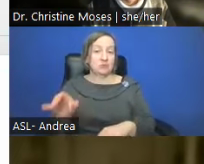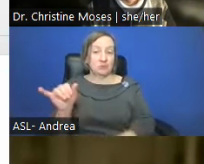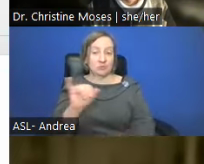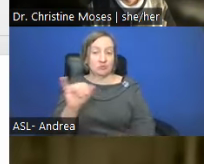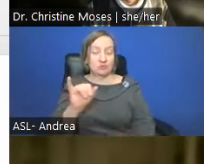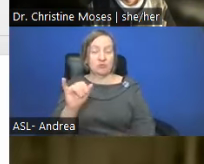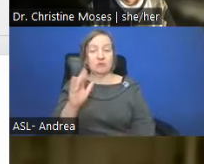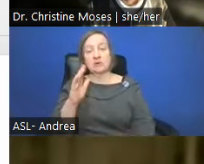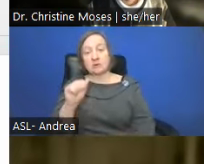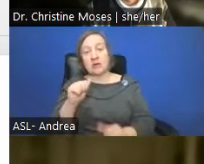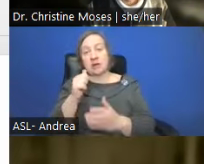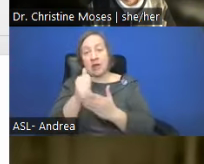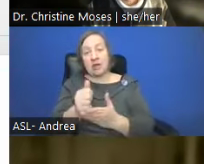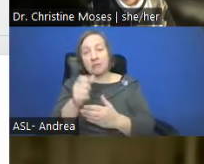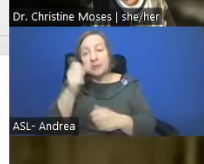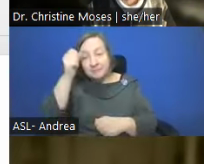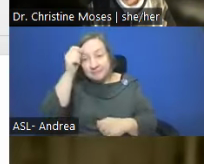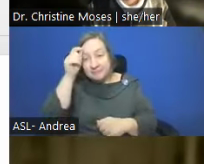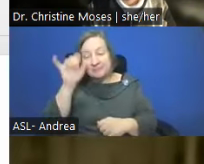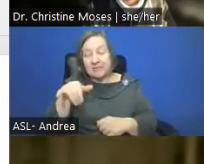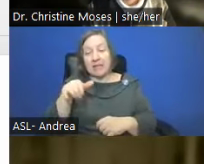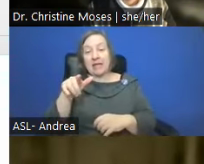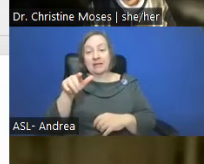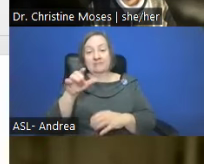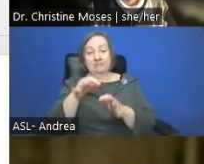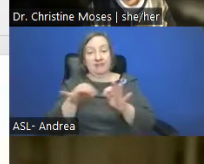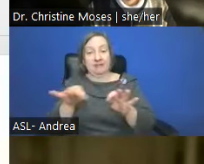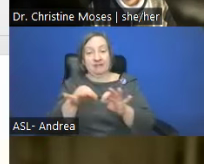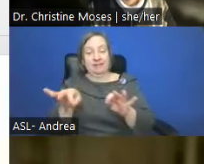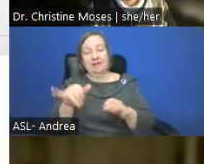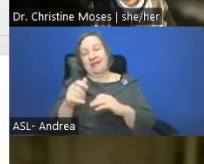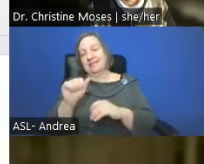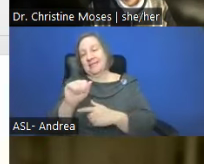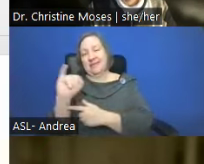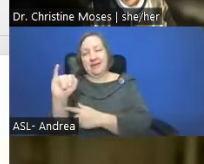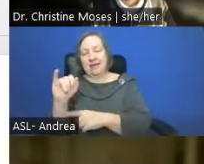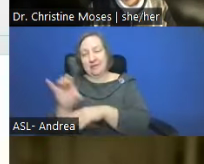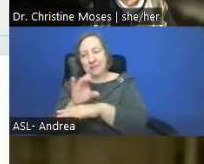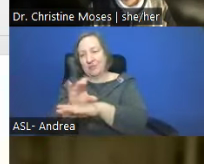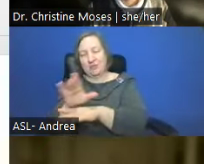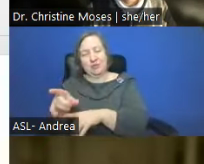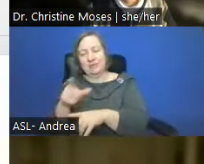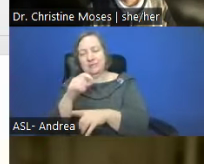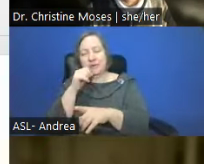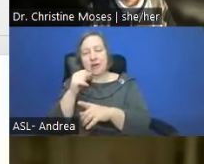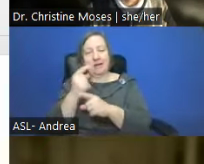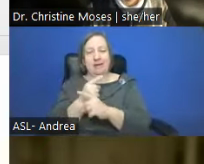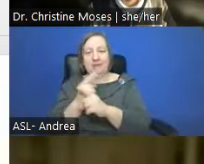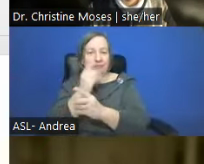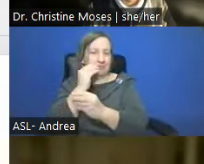means of assistance, but please note this is an automatic captioning service and it is not always